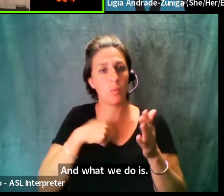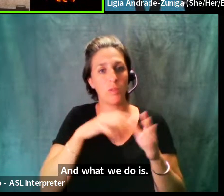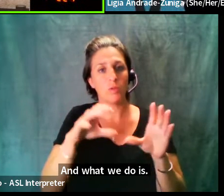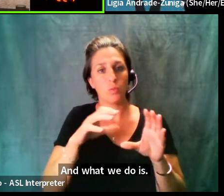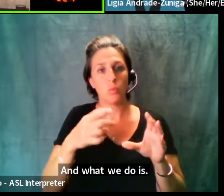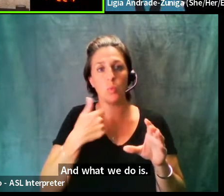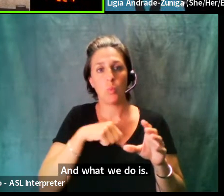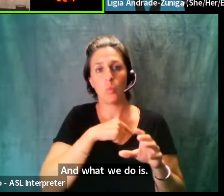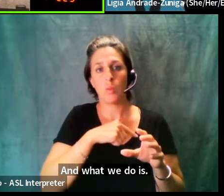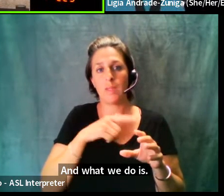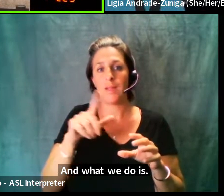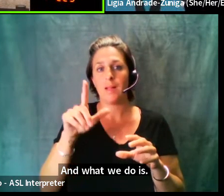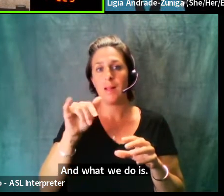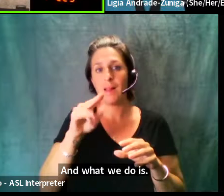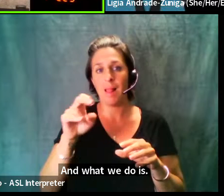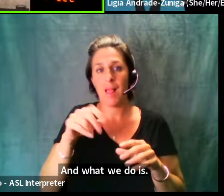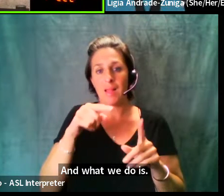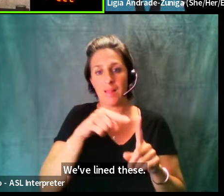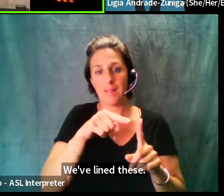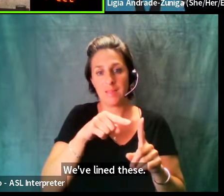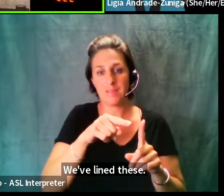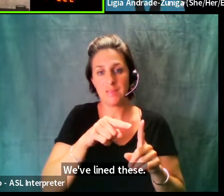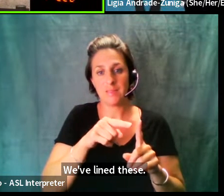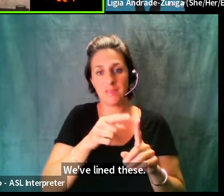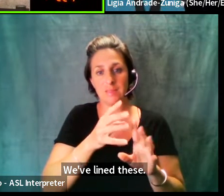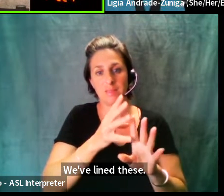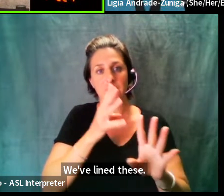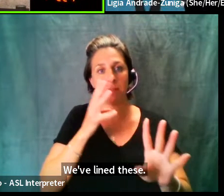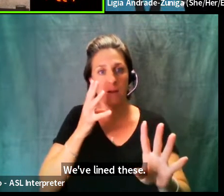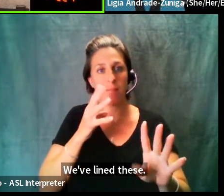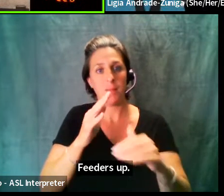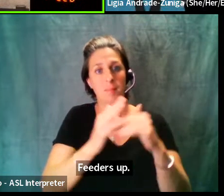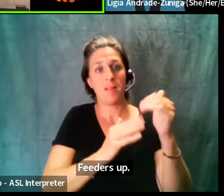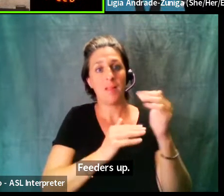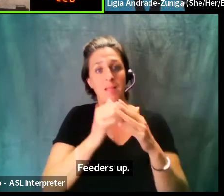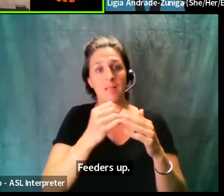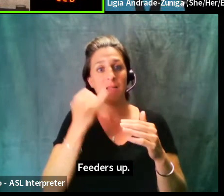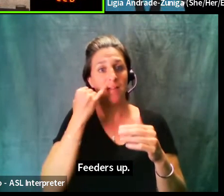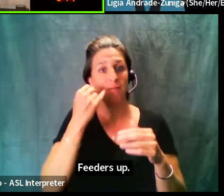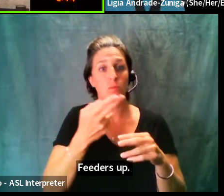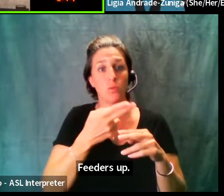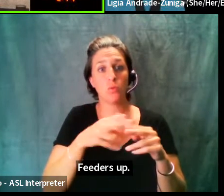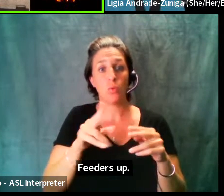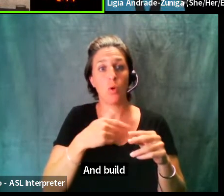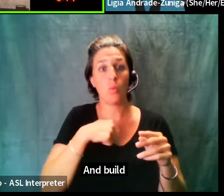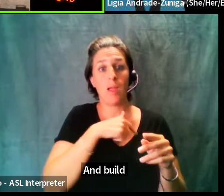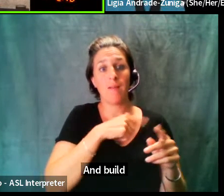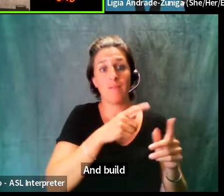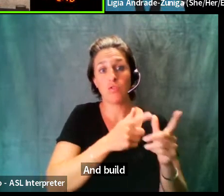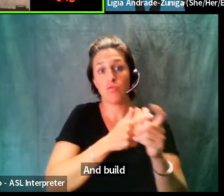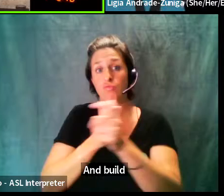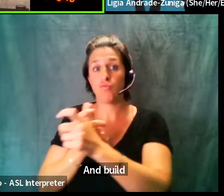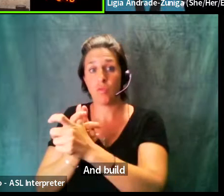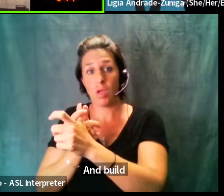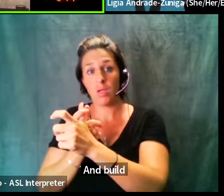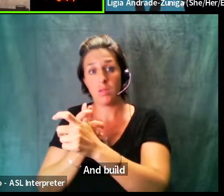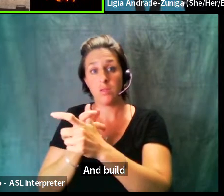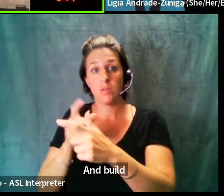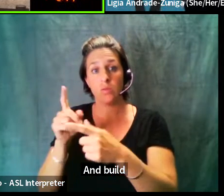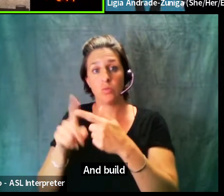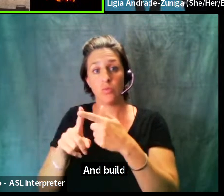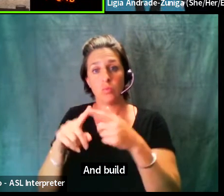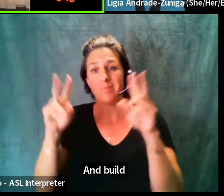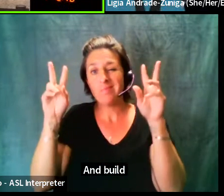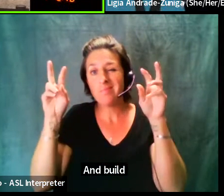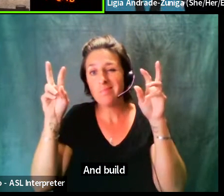these feeders up and build it. And then if we're short anything, we have to run over to the